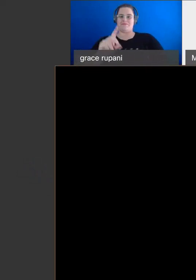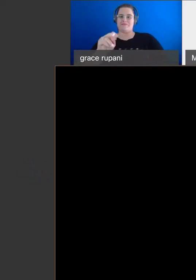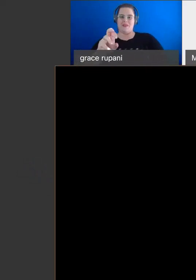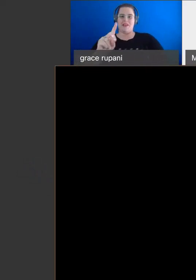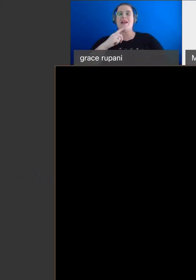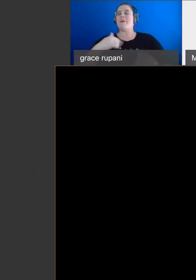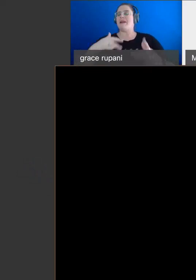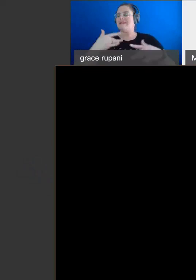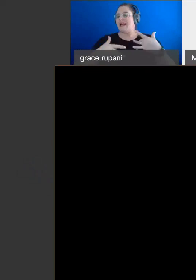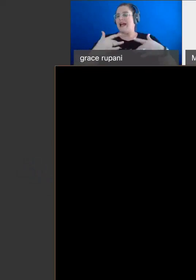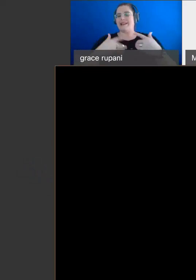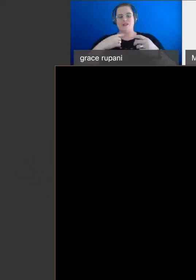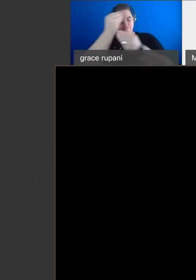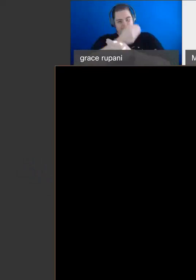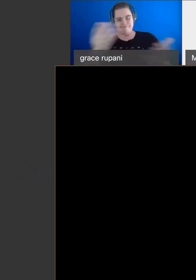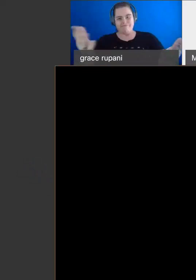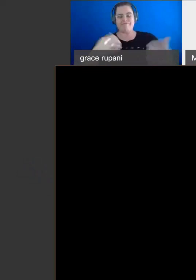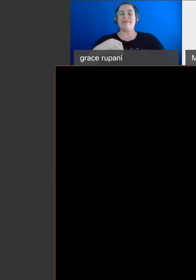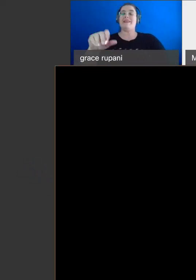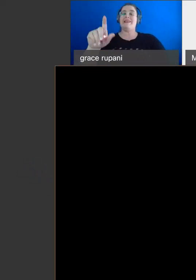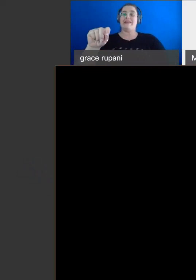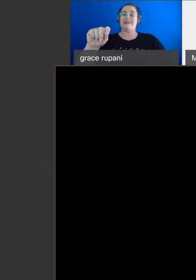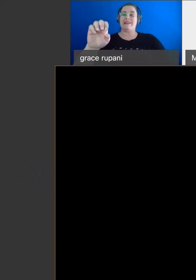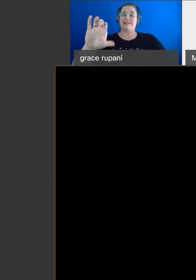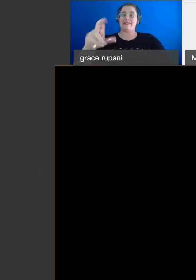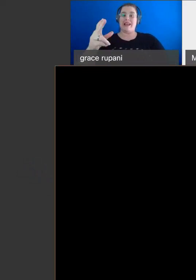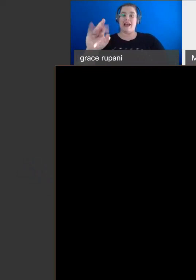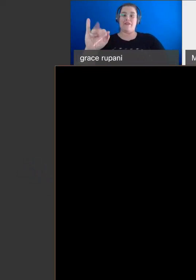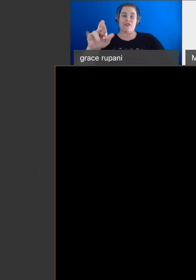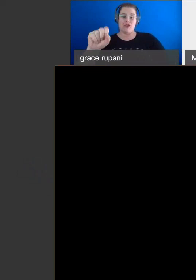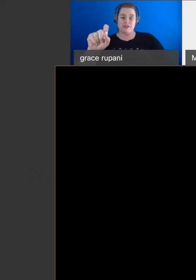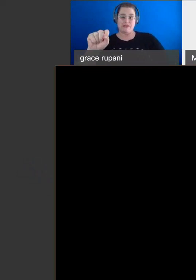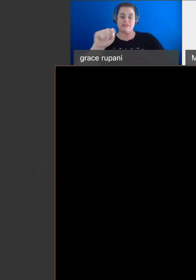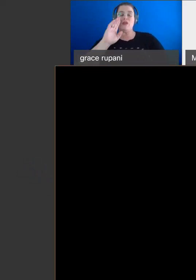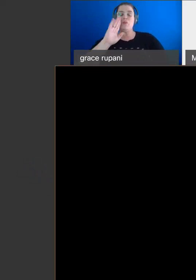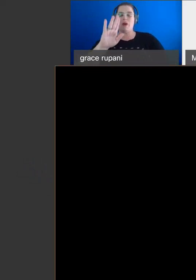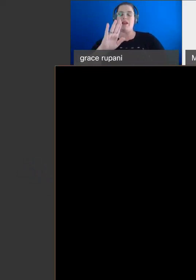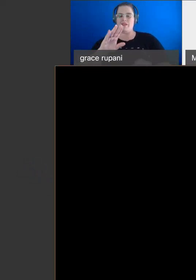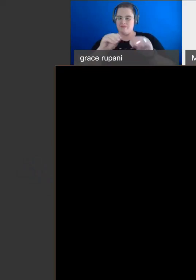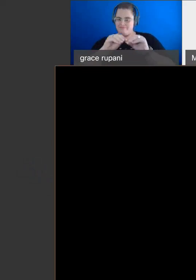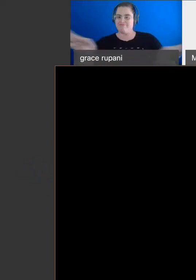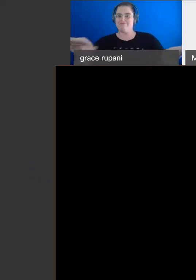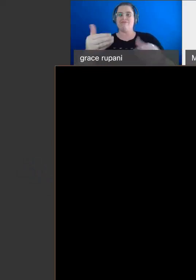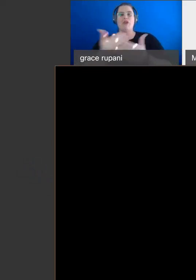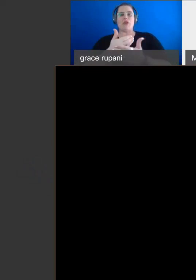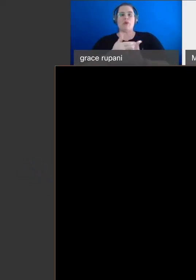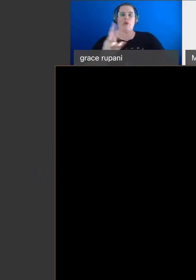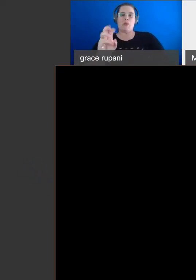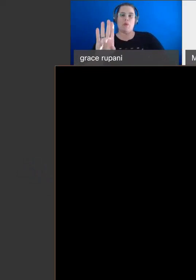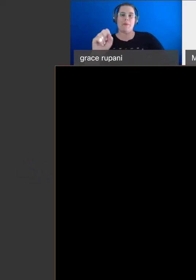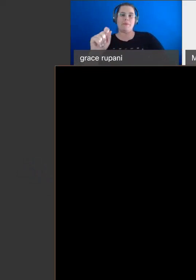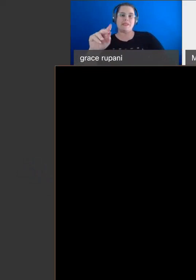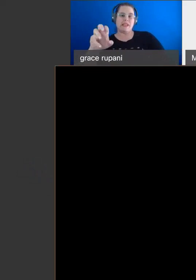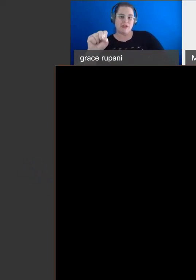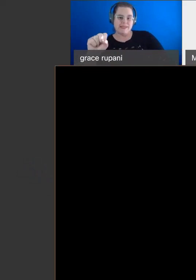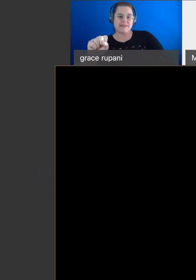will be rolling out a web series March through August. This is the opportunity for our